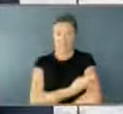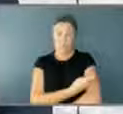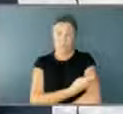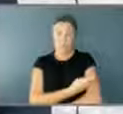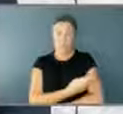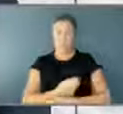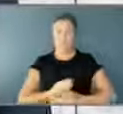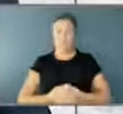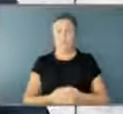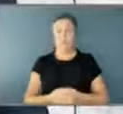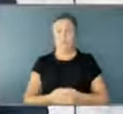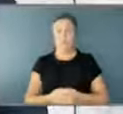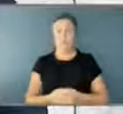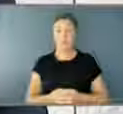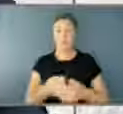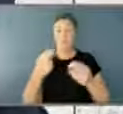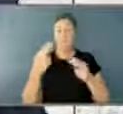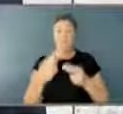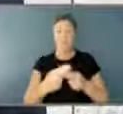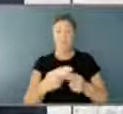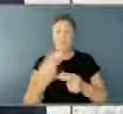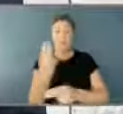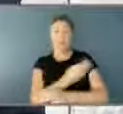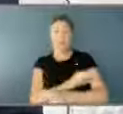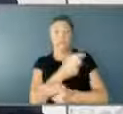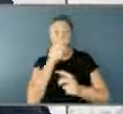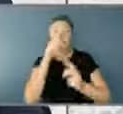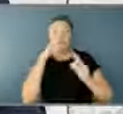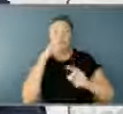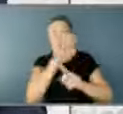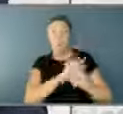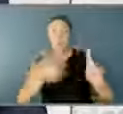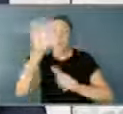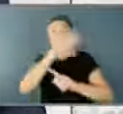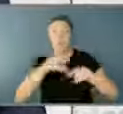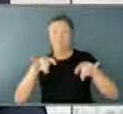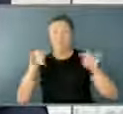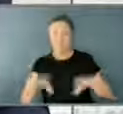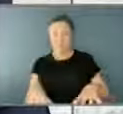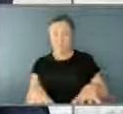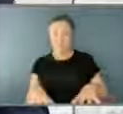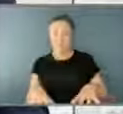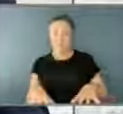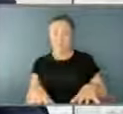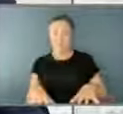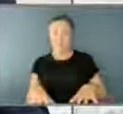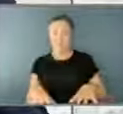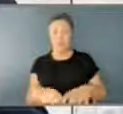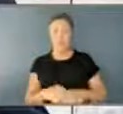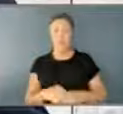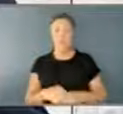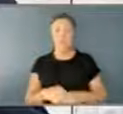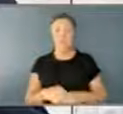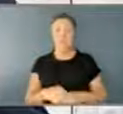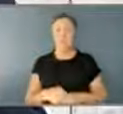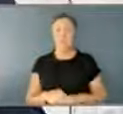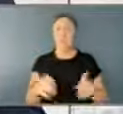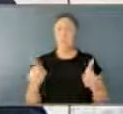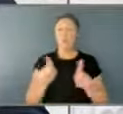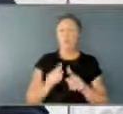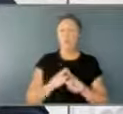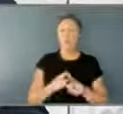only vaccinate Australia, but to ensure that we're doing our bit in this part of the world. Yesterday I joined the Pacific Island Leaders